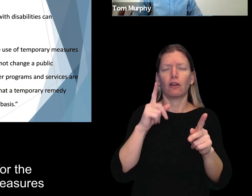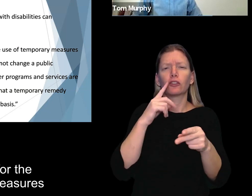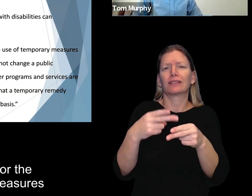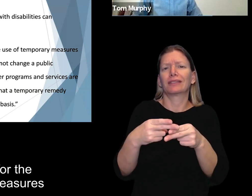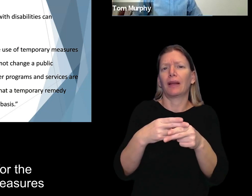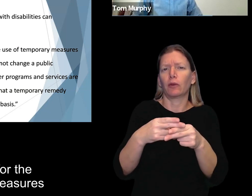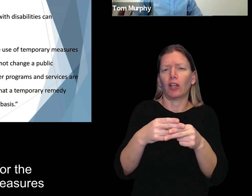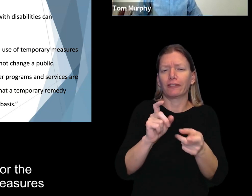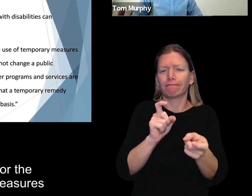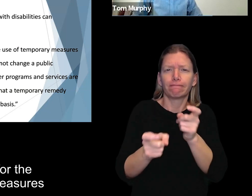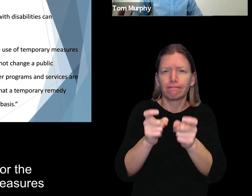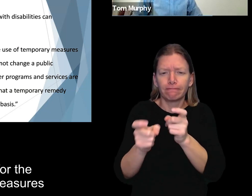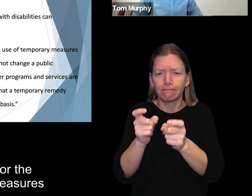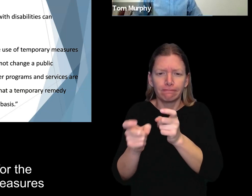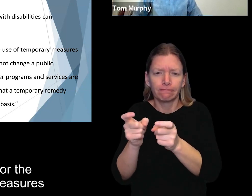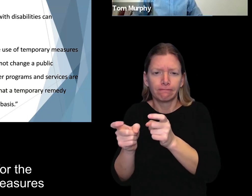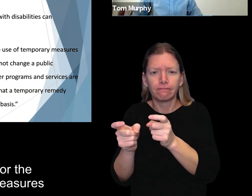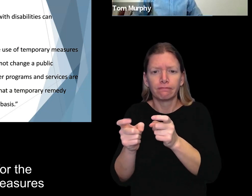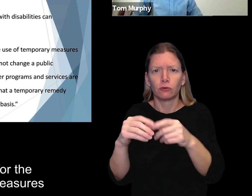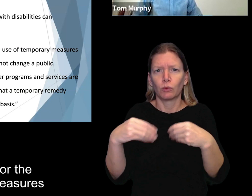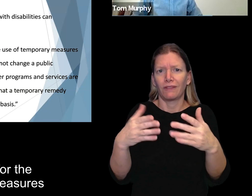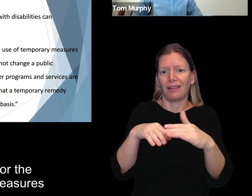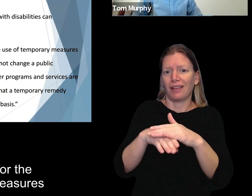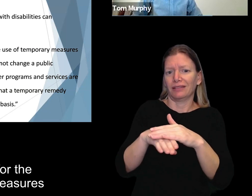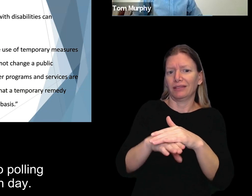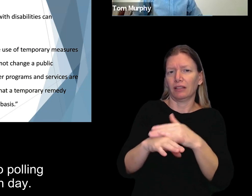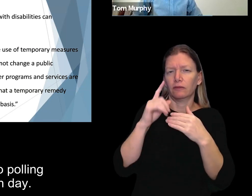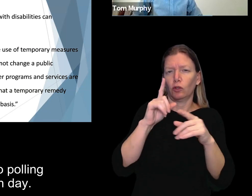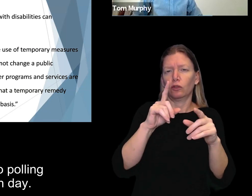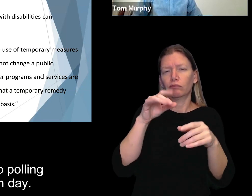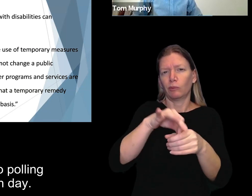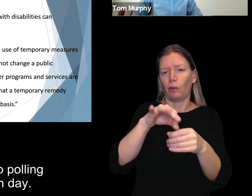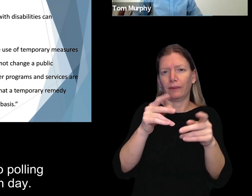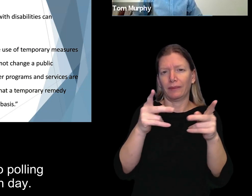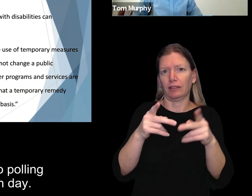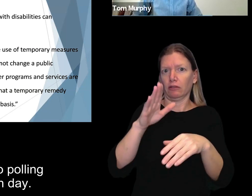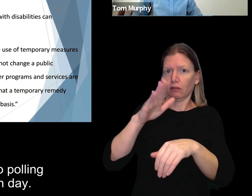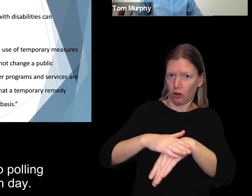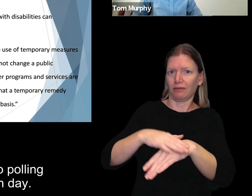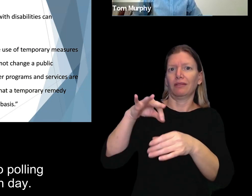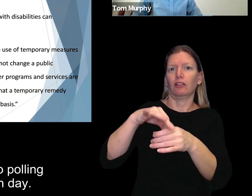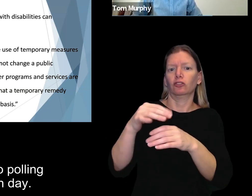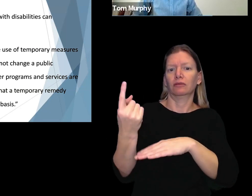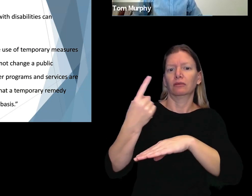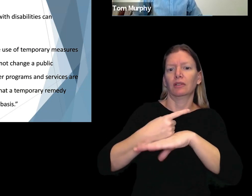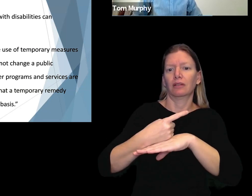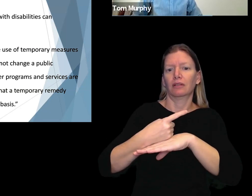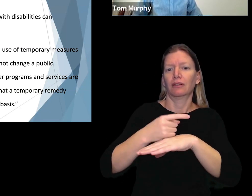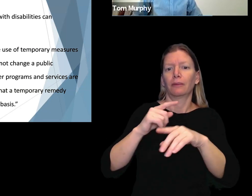The ADA allows for the use of temporary measures to provide access to polling places on election